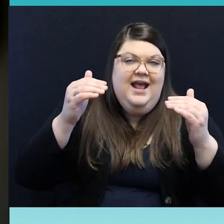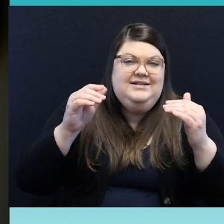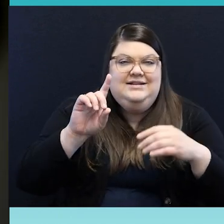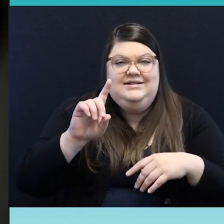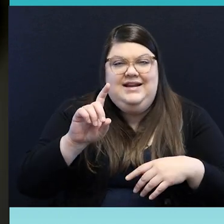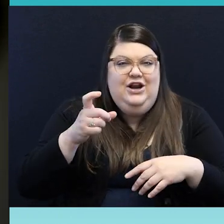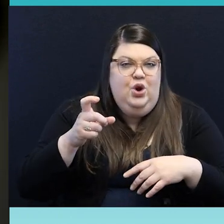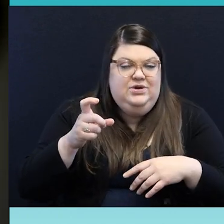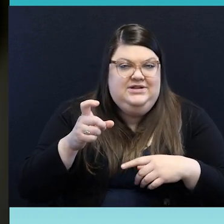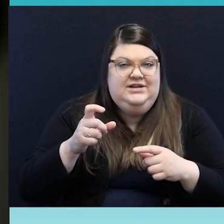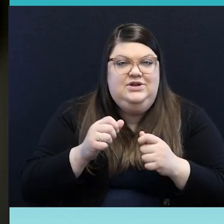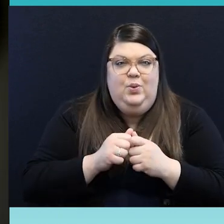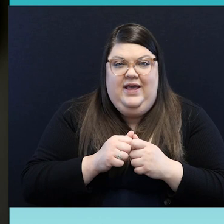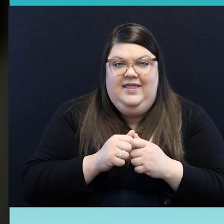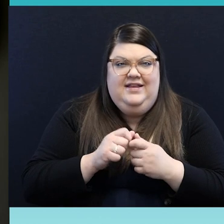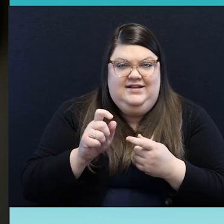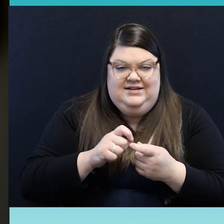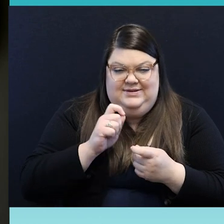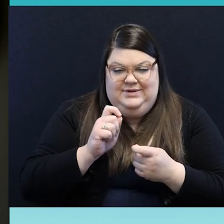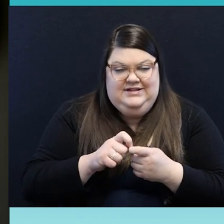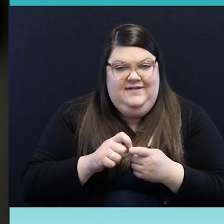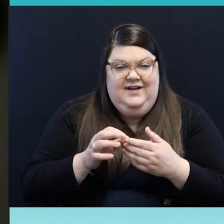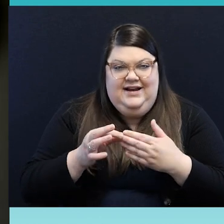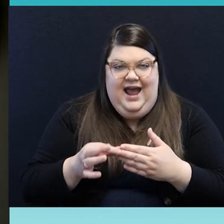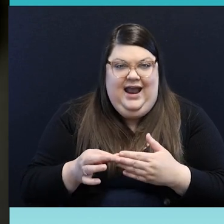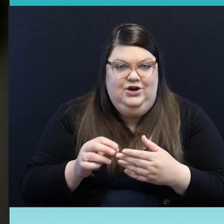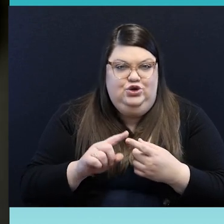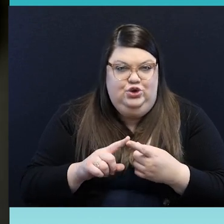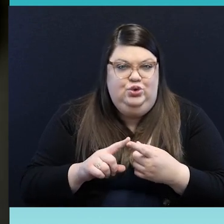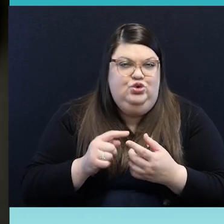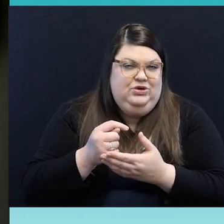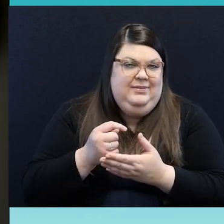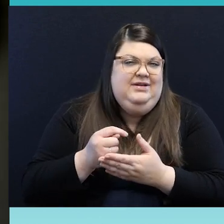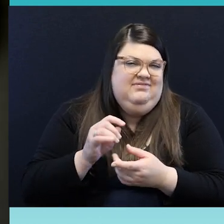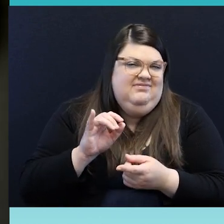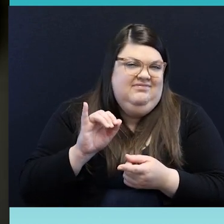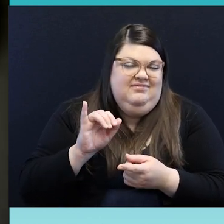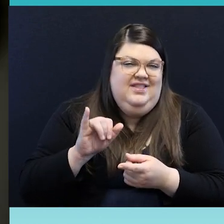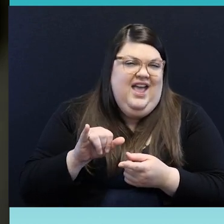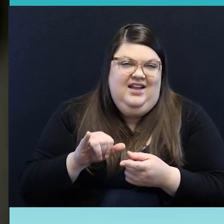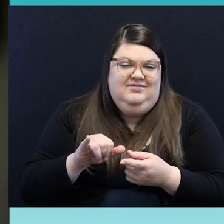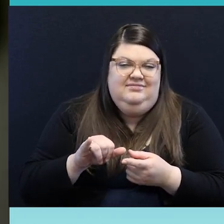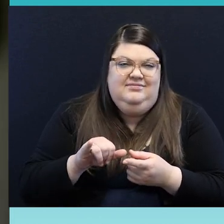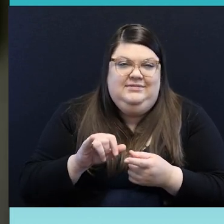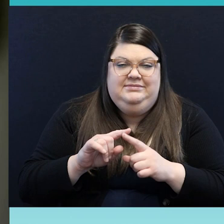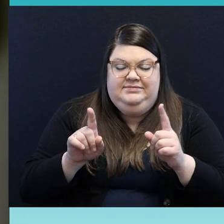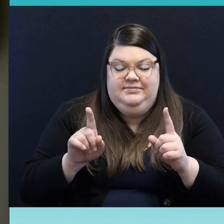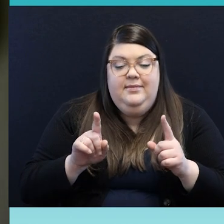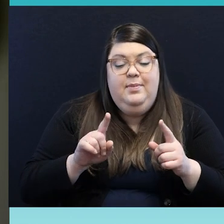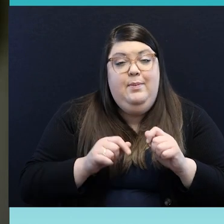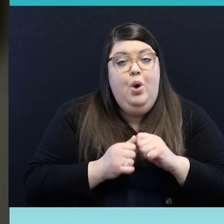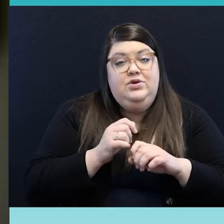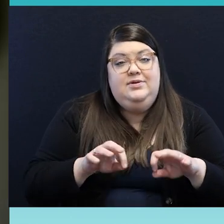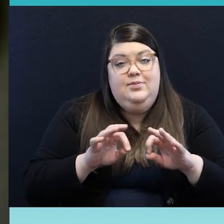diagnosis with specific guides to treatment. I think the most important thing when we talk about